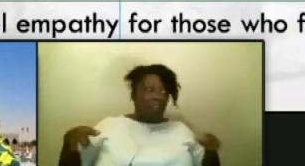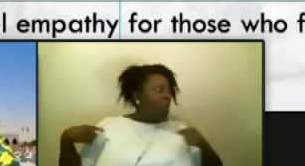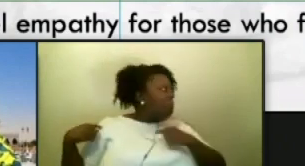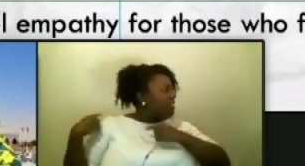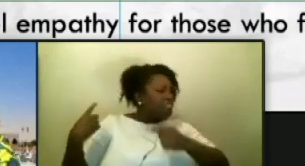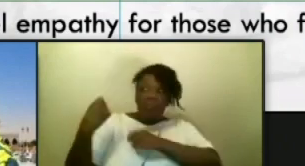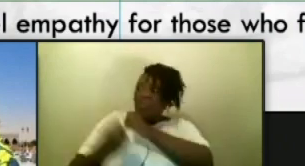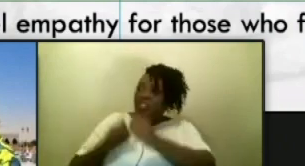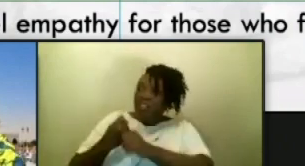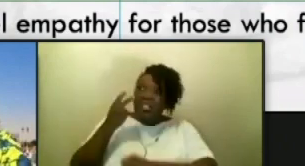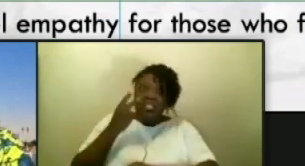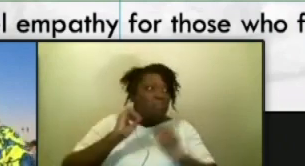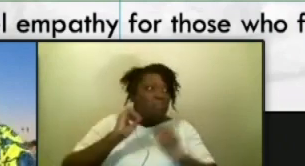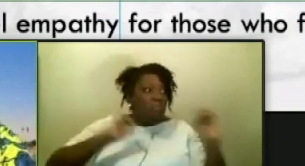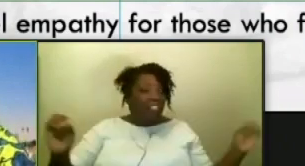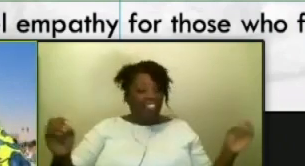year.